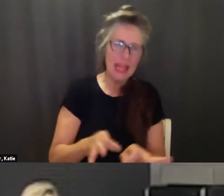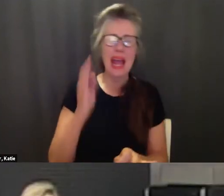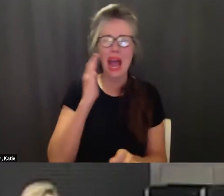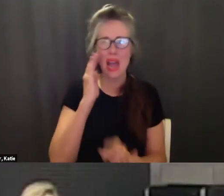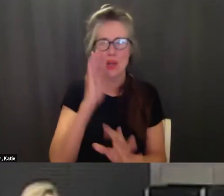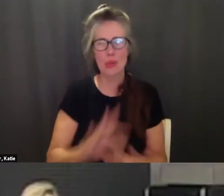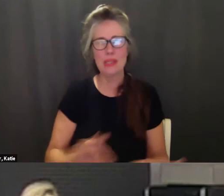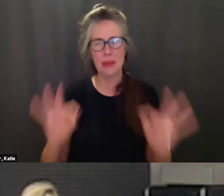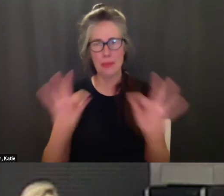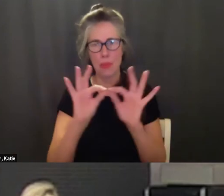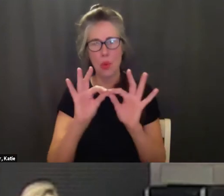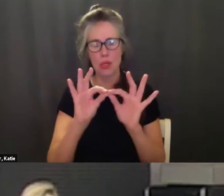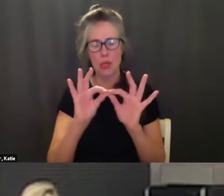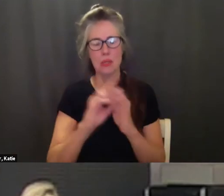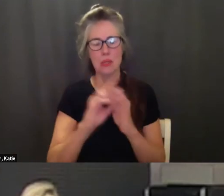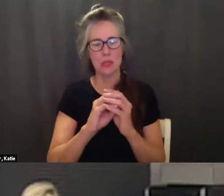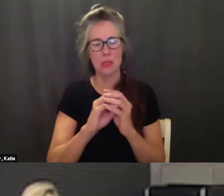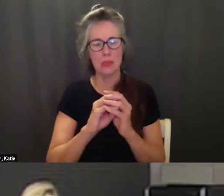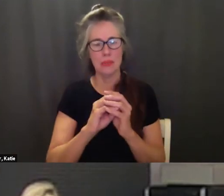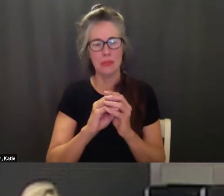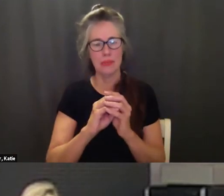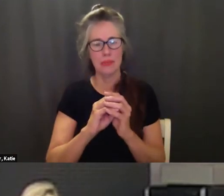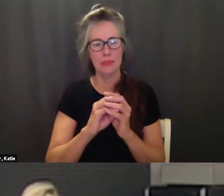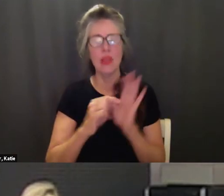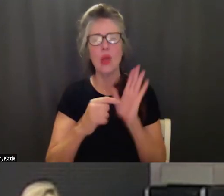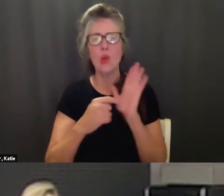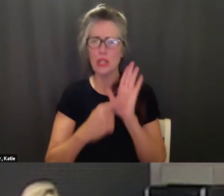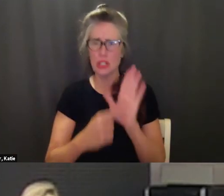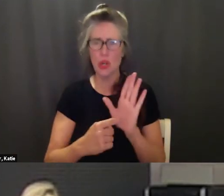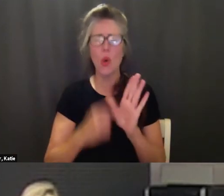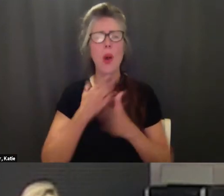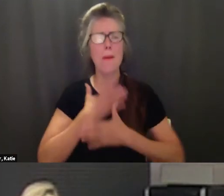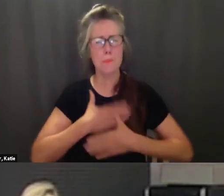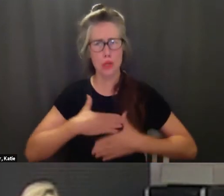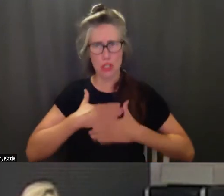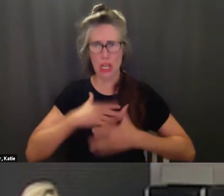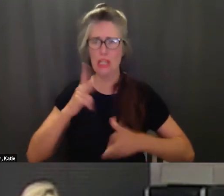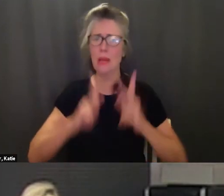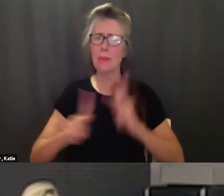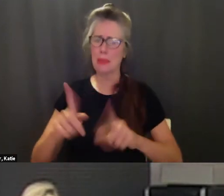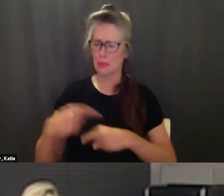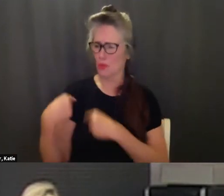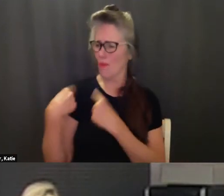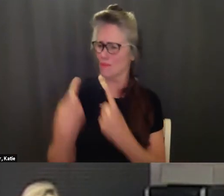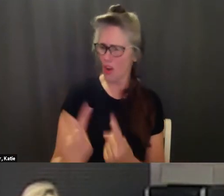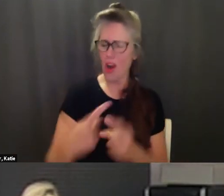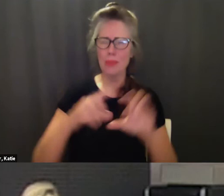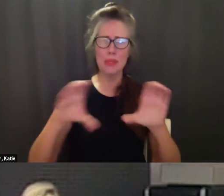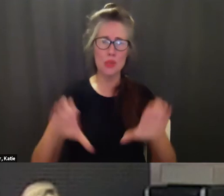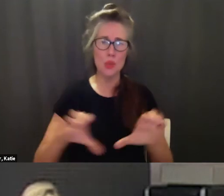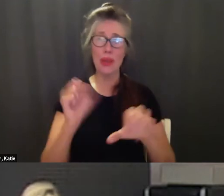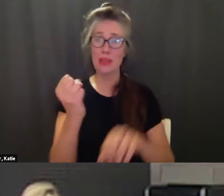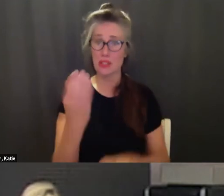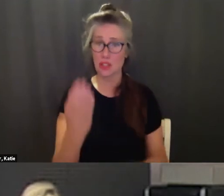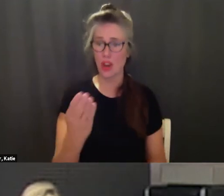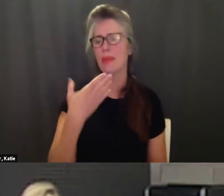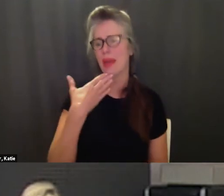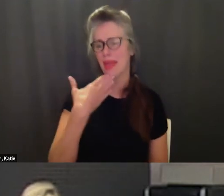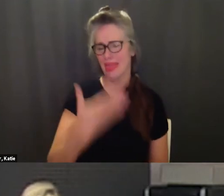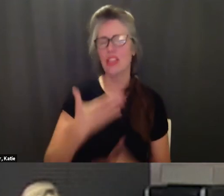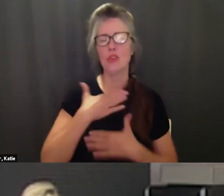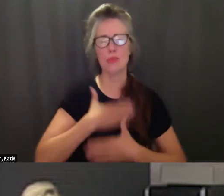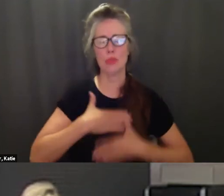important, and it's so important that we show the appreciation for the people that have been doing this job. So I appreciate you doing that. Thank